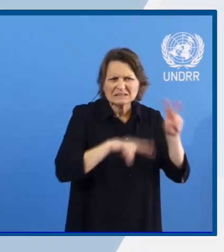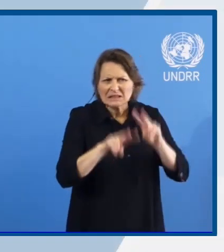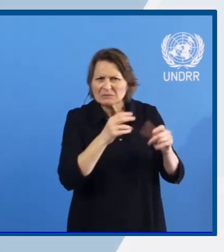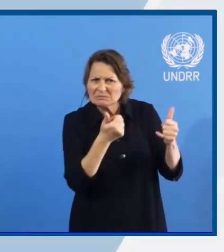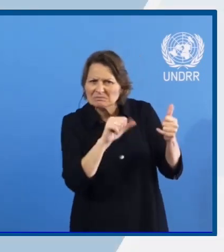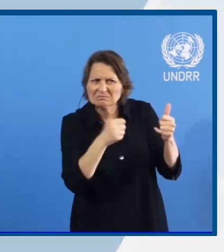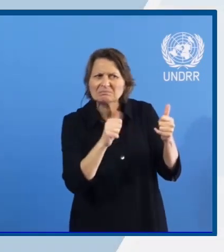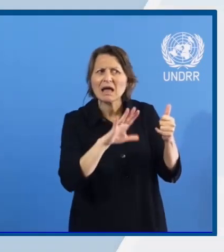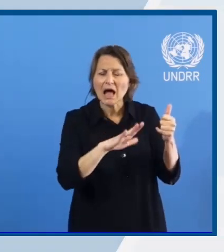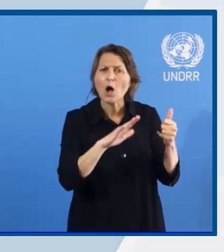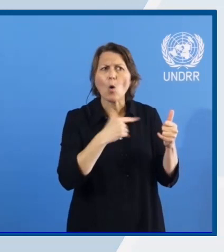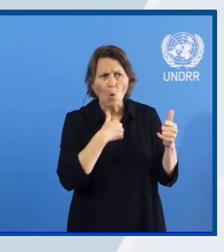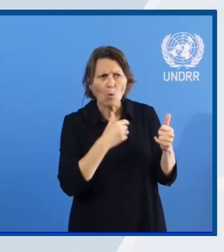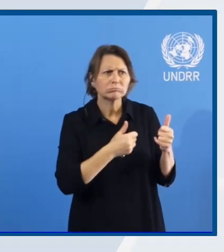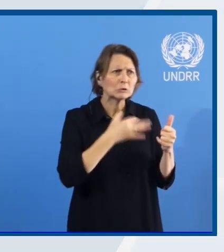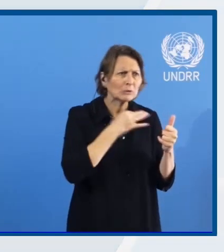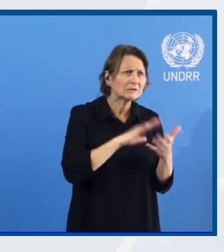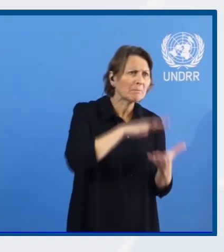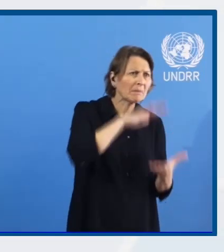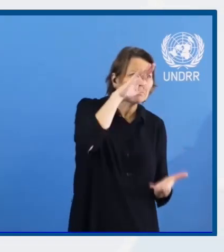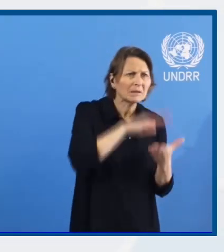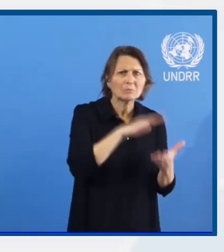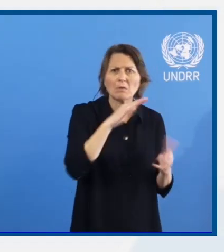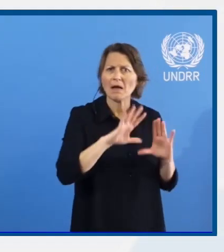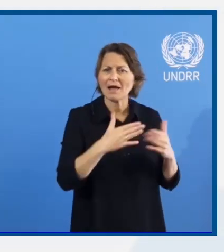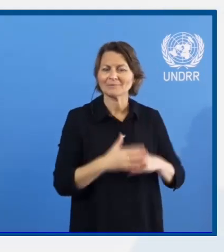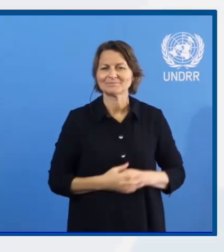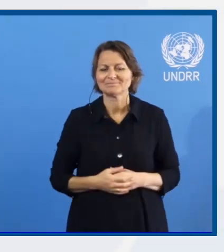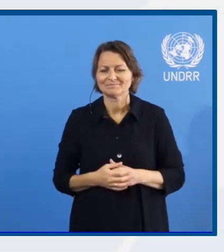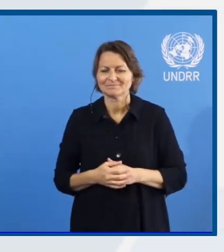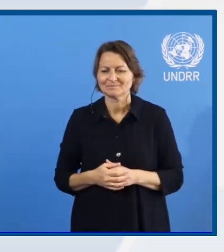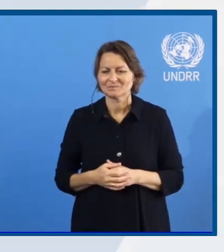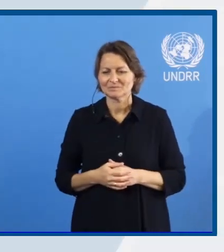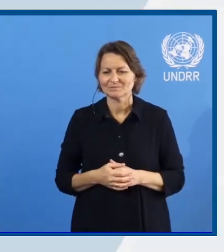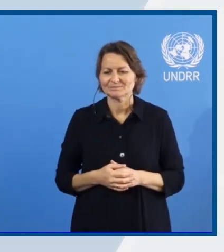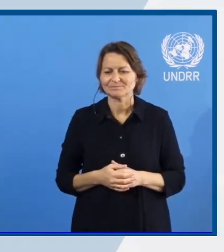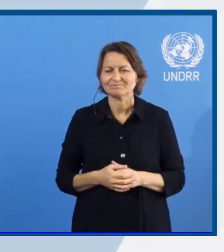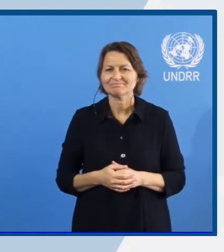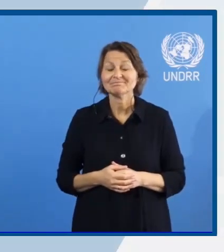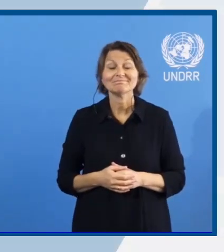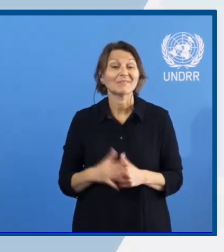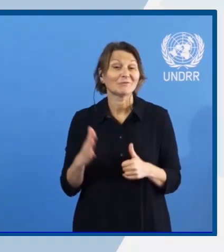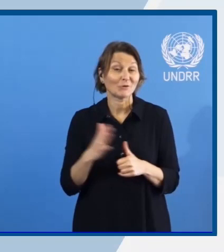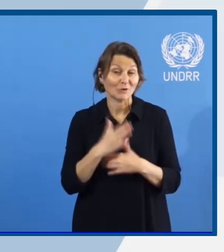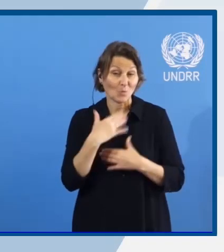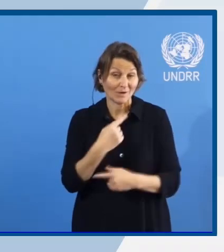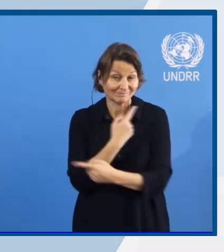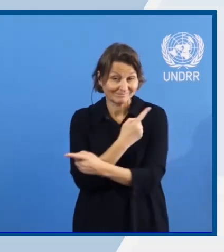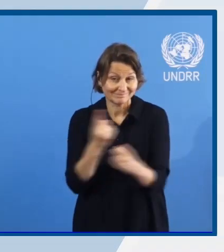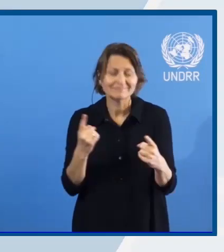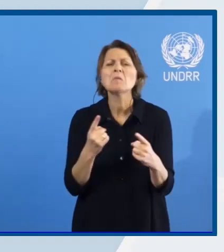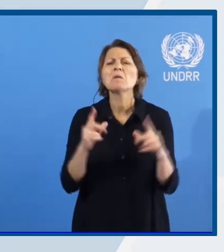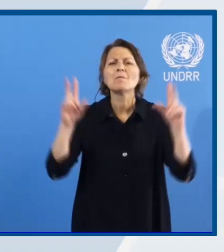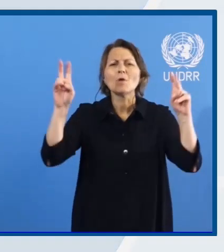sector partners? Thanks, Niels. If you allow me, I will start, with some of the barriers very quickly, we'll